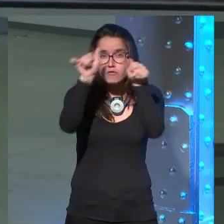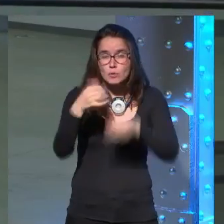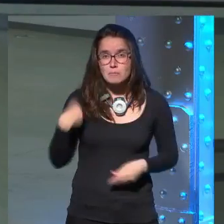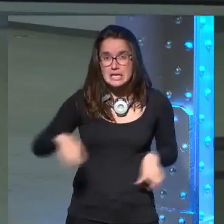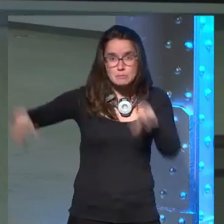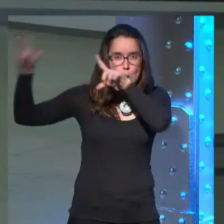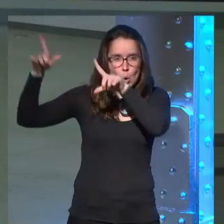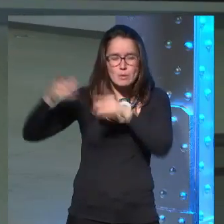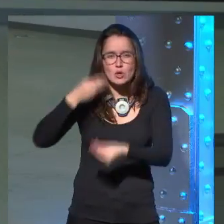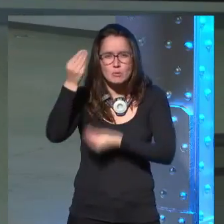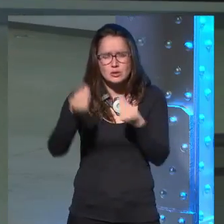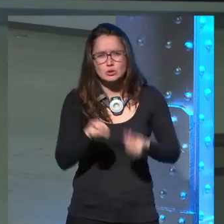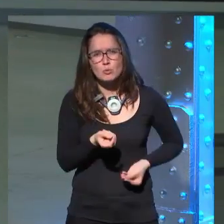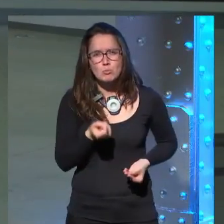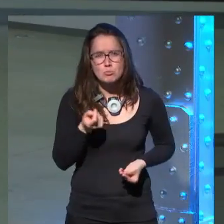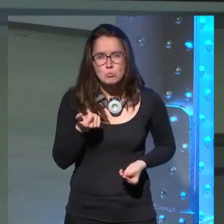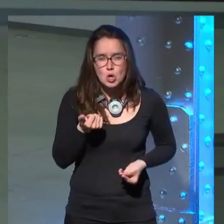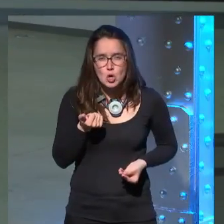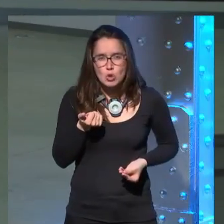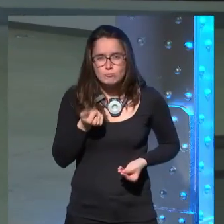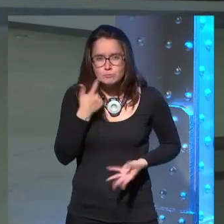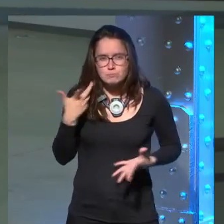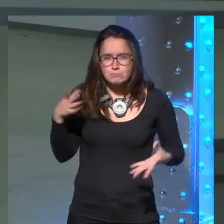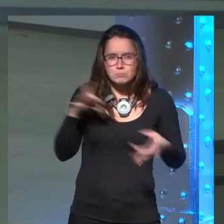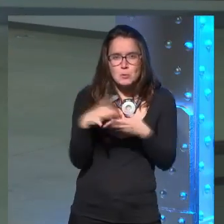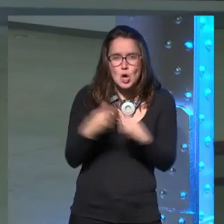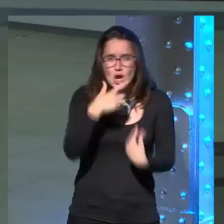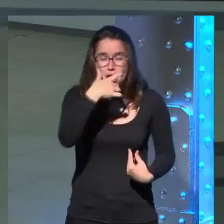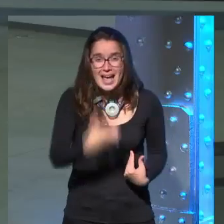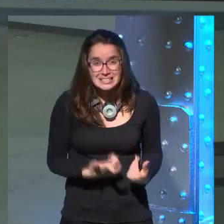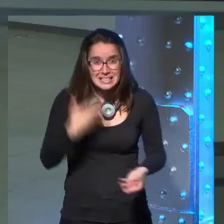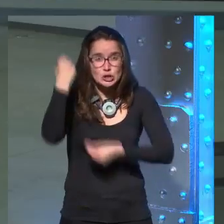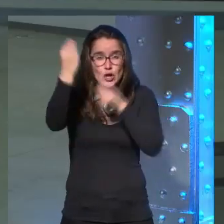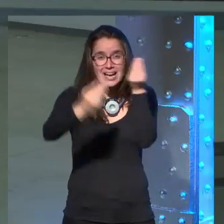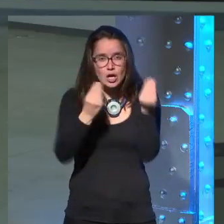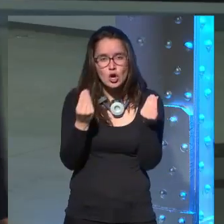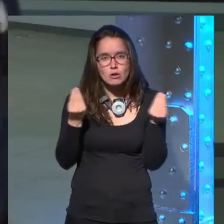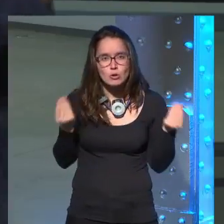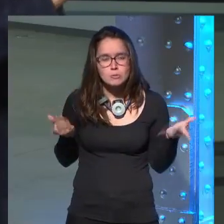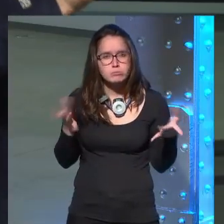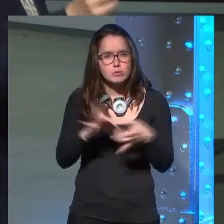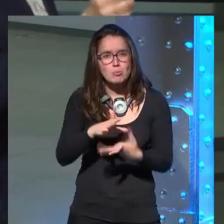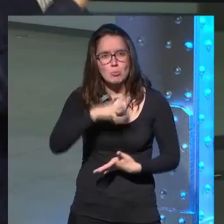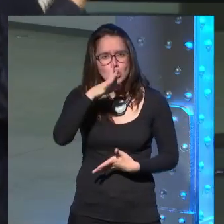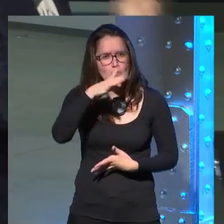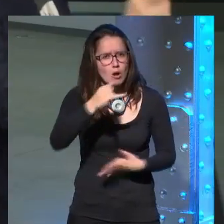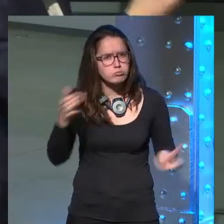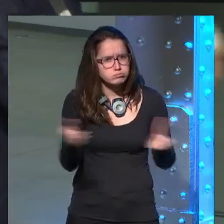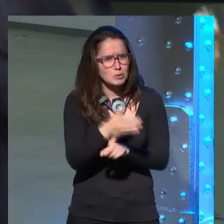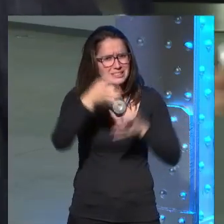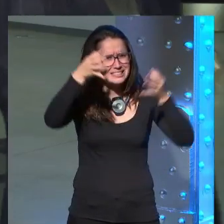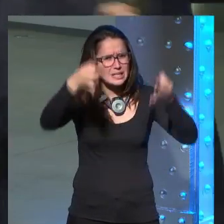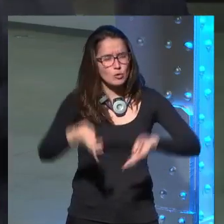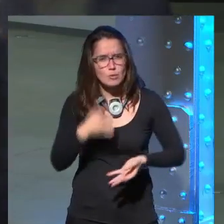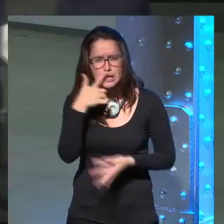I'm a little bit with Einstein here. I think that we will eventually find some reason for how we can predict this. We know